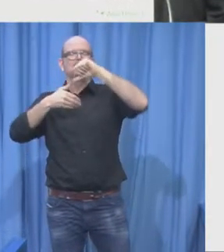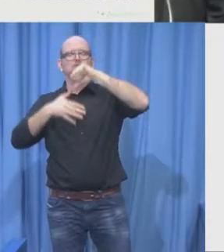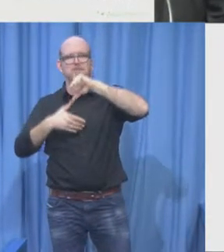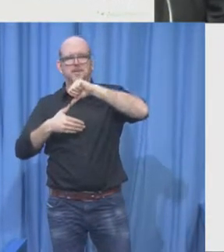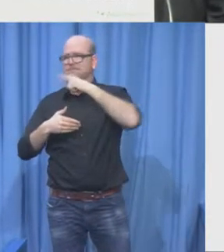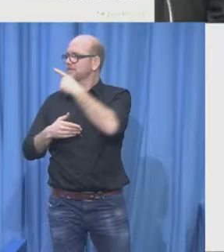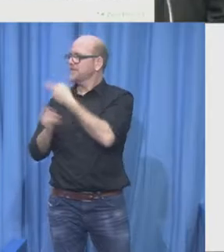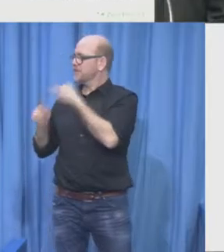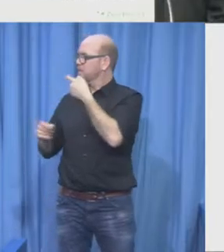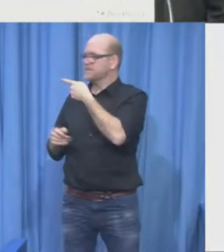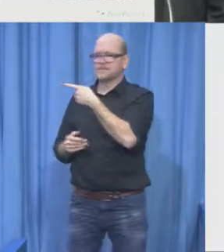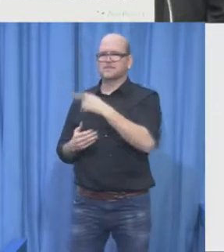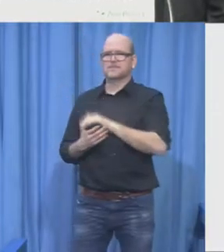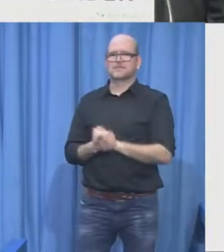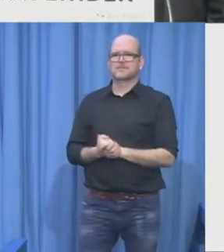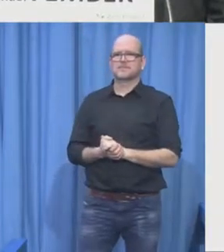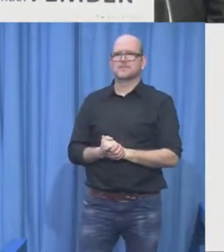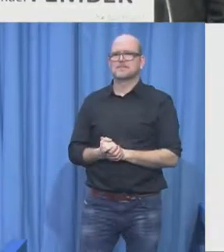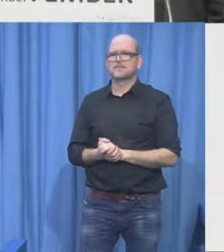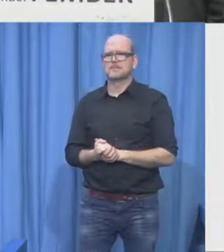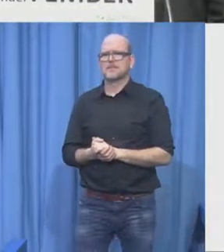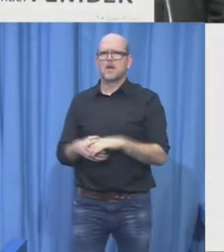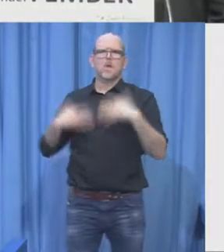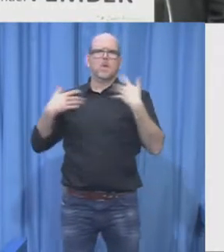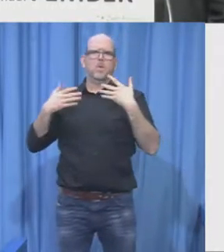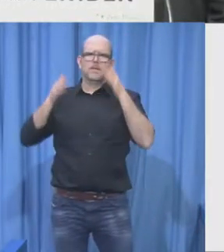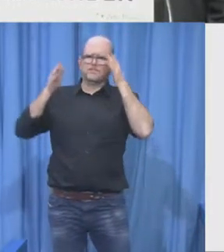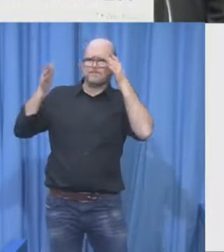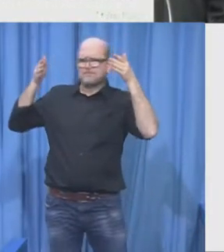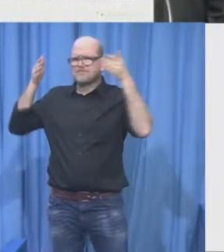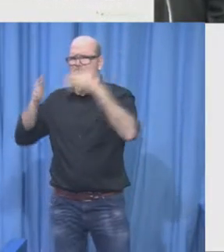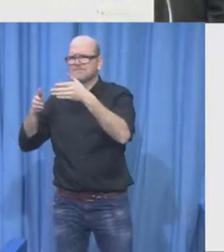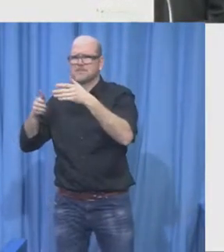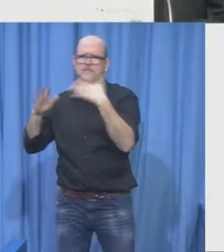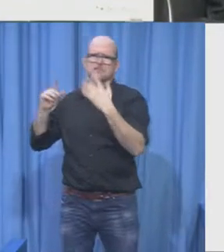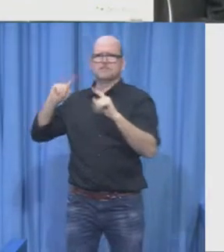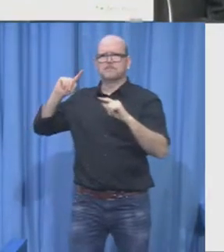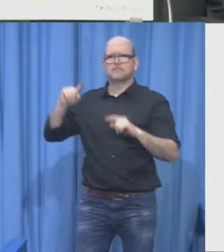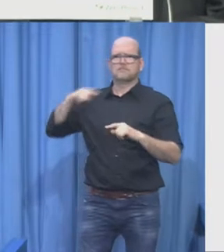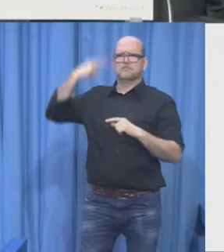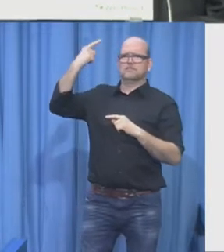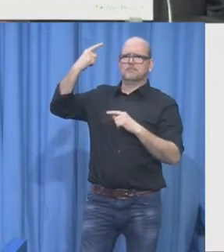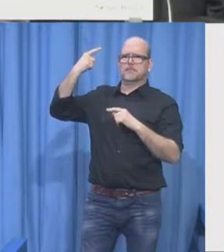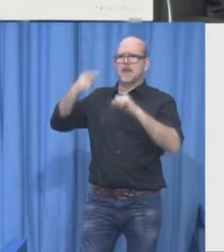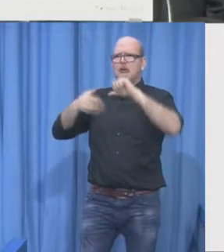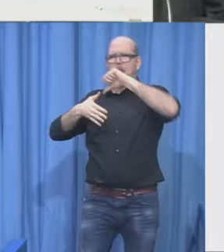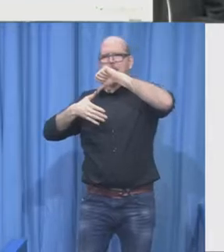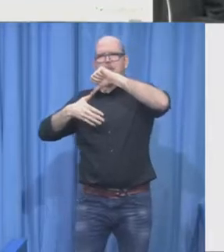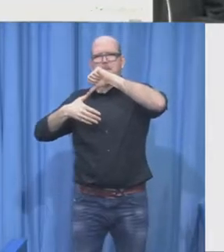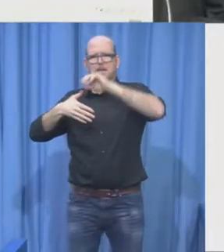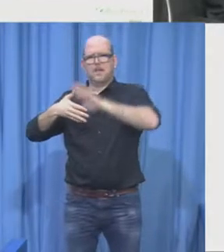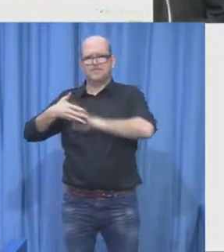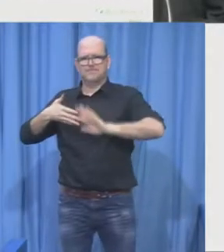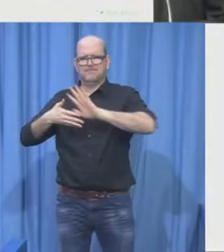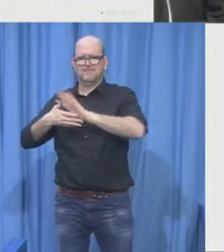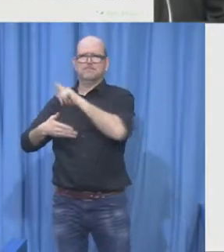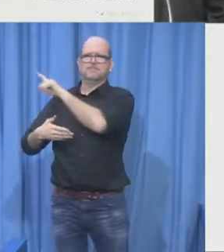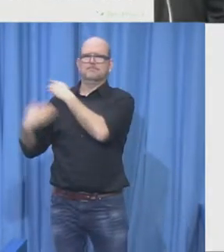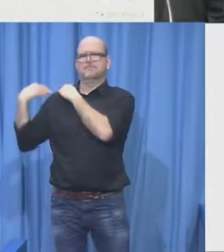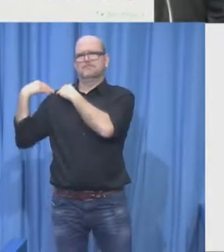incubator in Latin America, and she will add her experience in starting